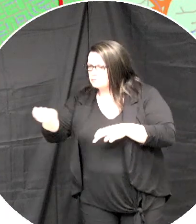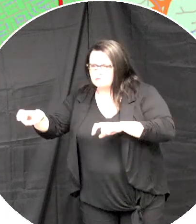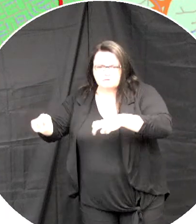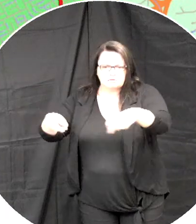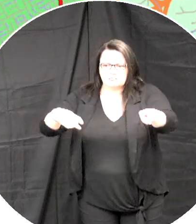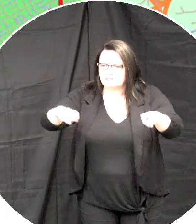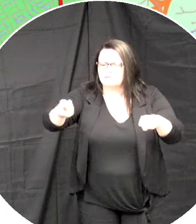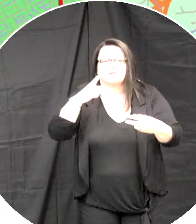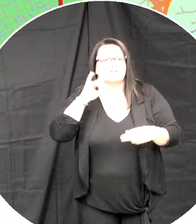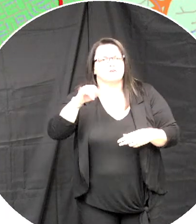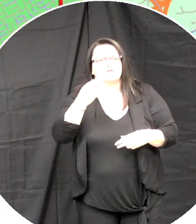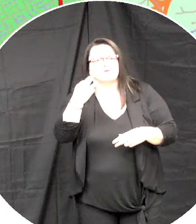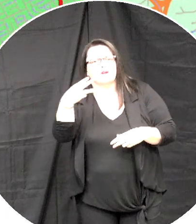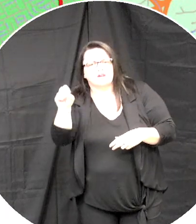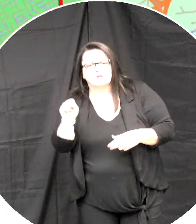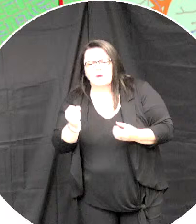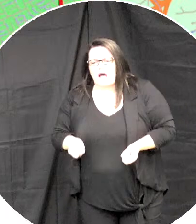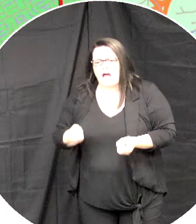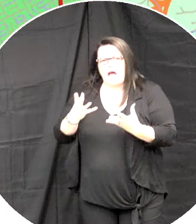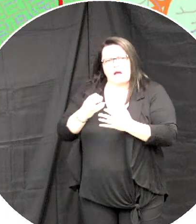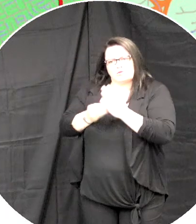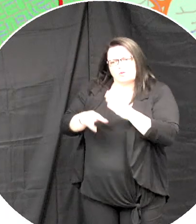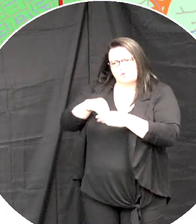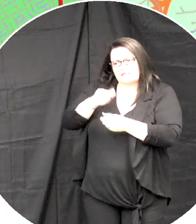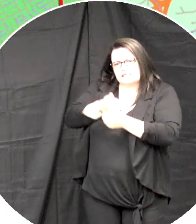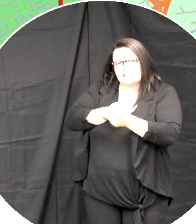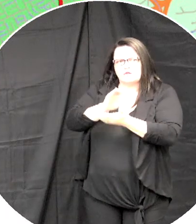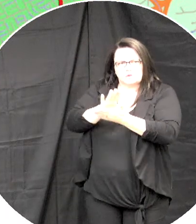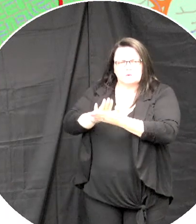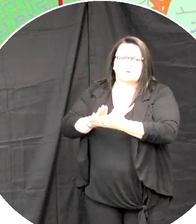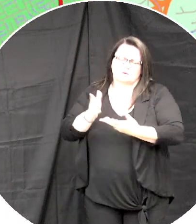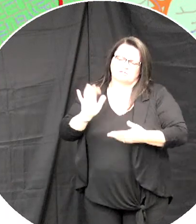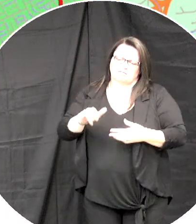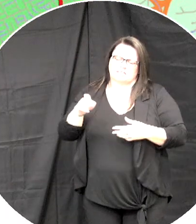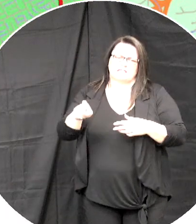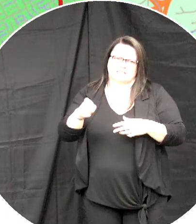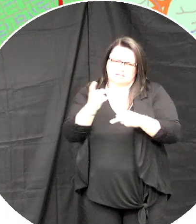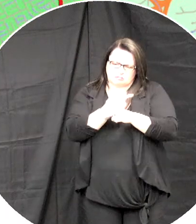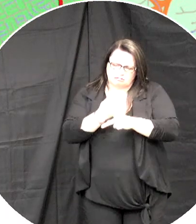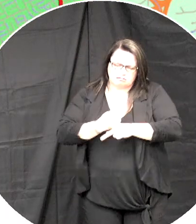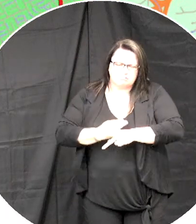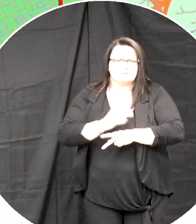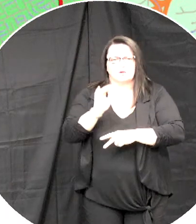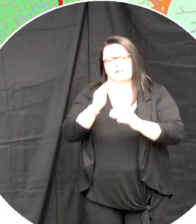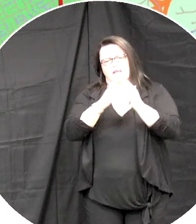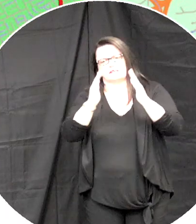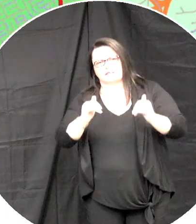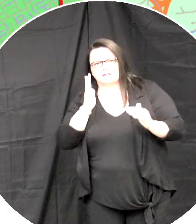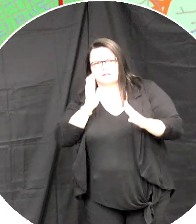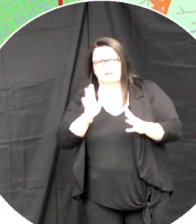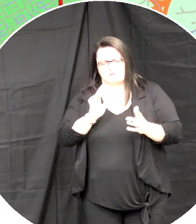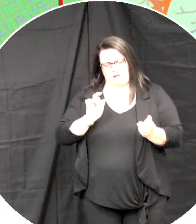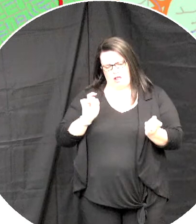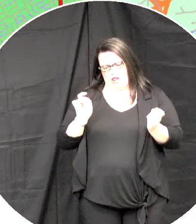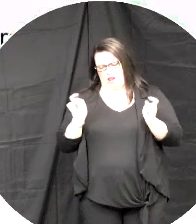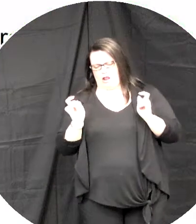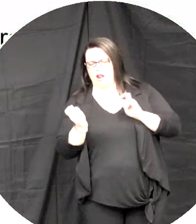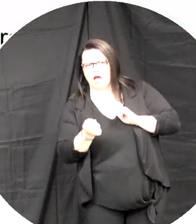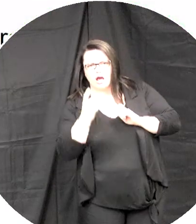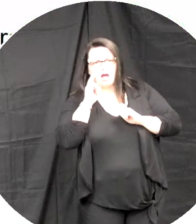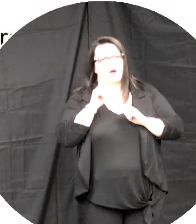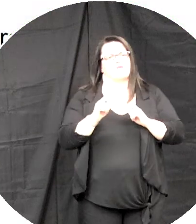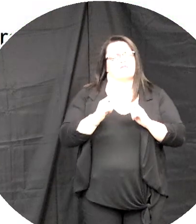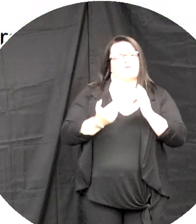pressures in some of those feeder schools, and we're going to realign that system as part of this new construction.